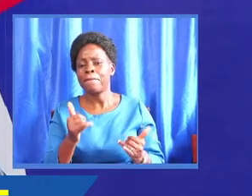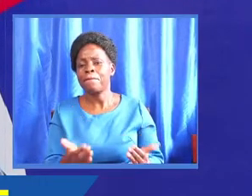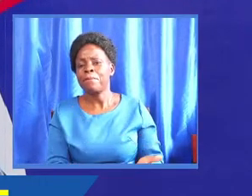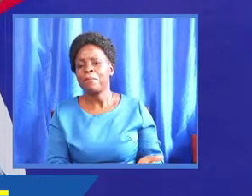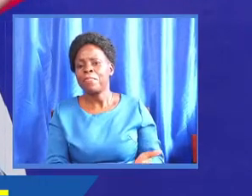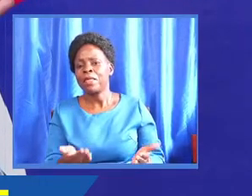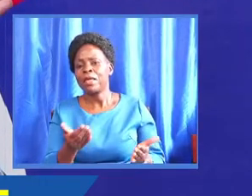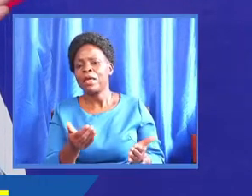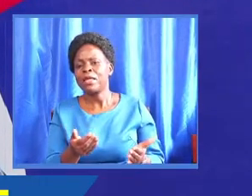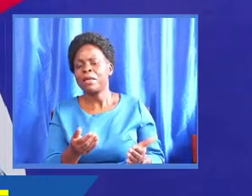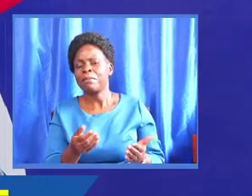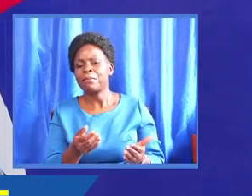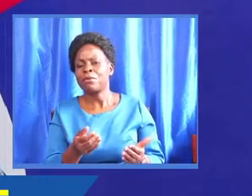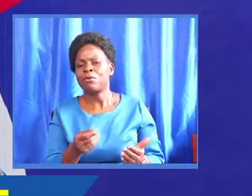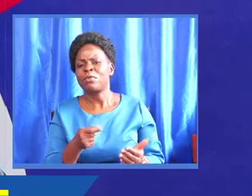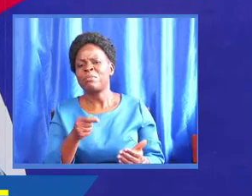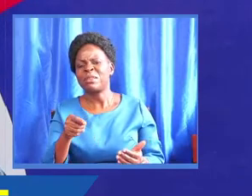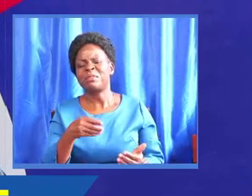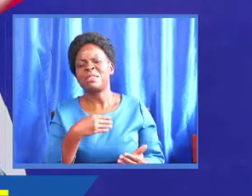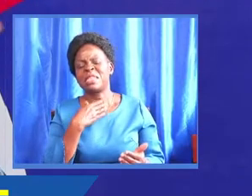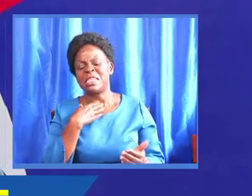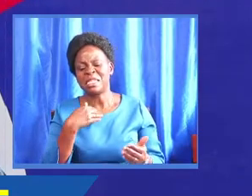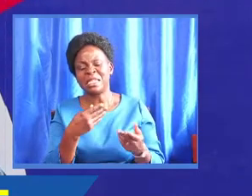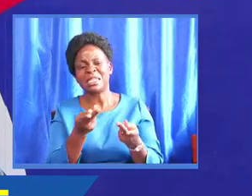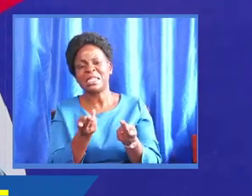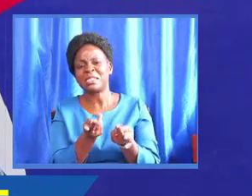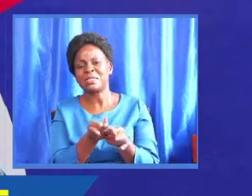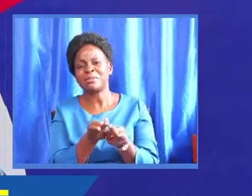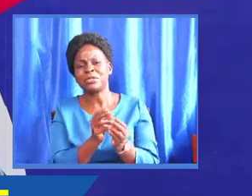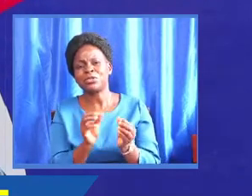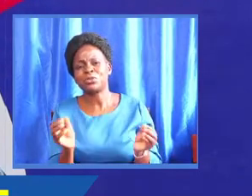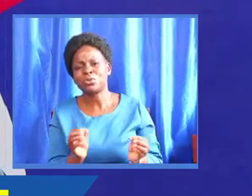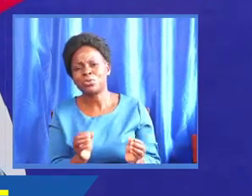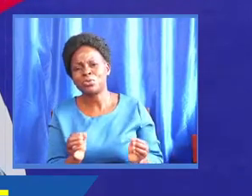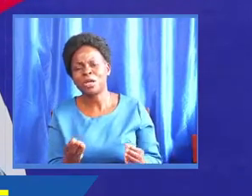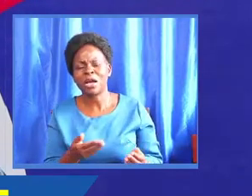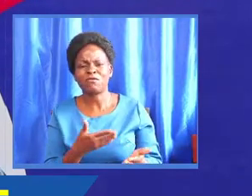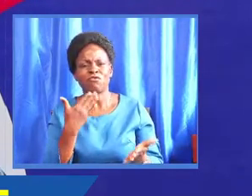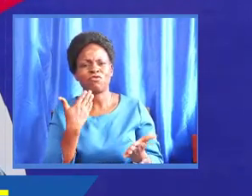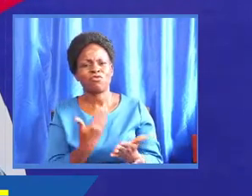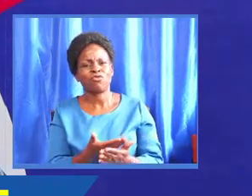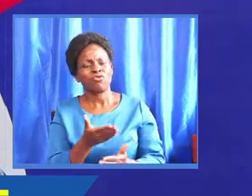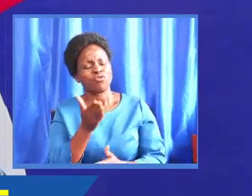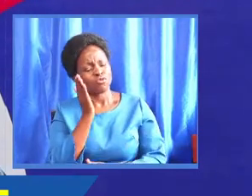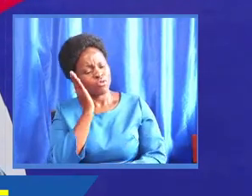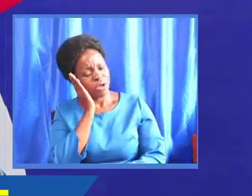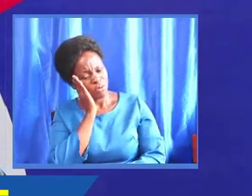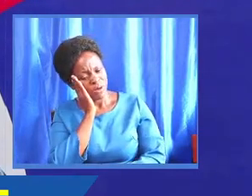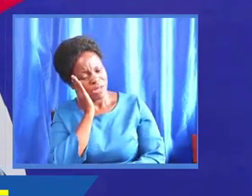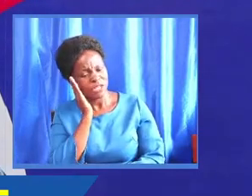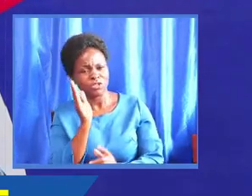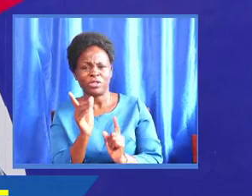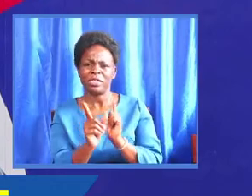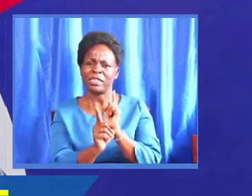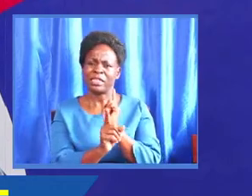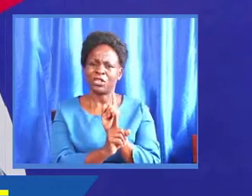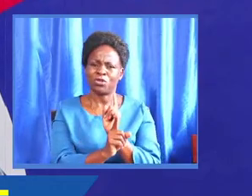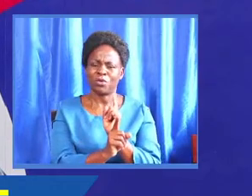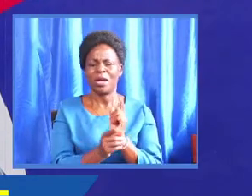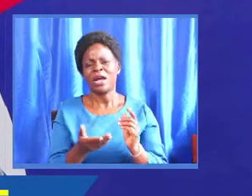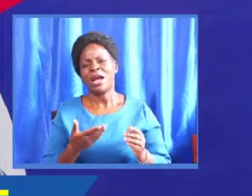a couple who doesn't need as much space. You would have good accommodation, secured accommodation, and you would have cash